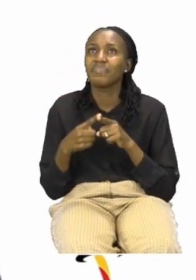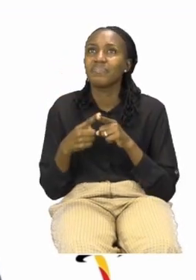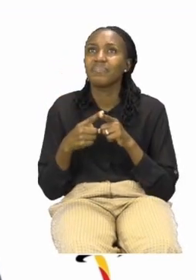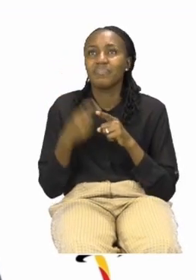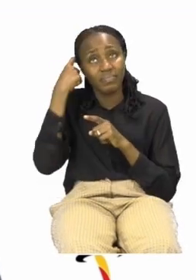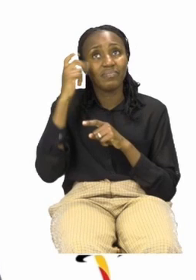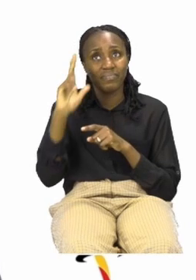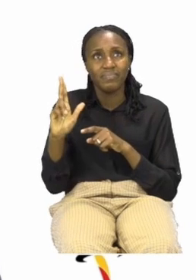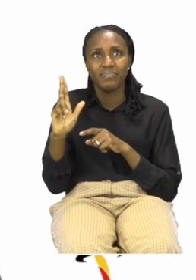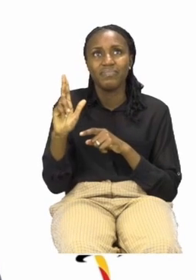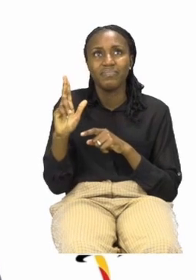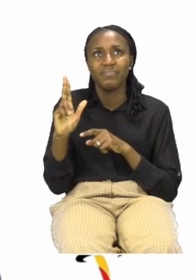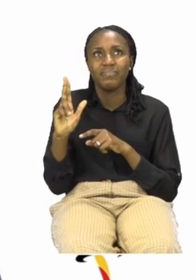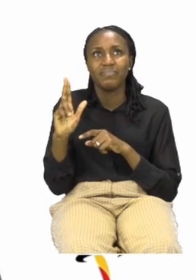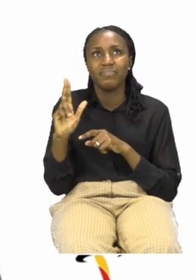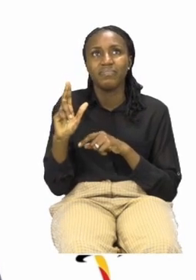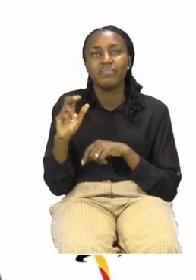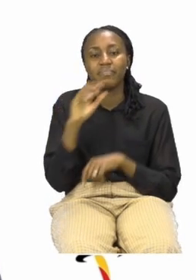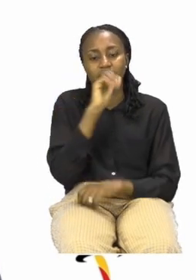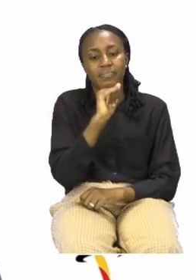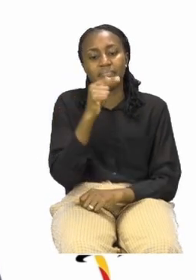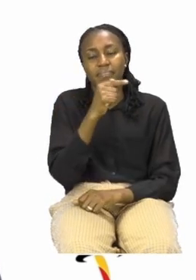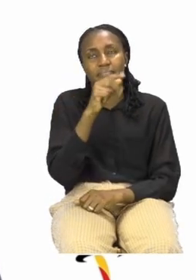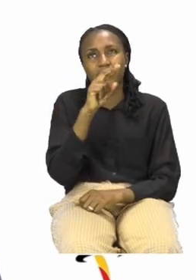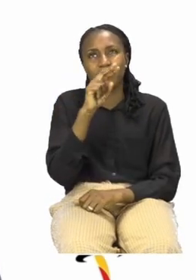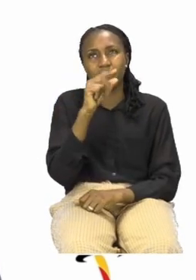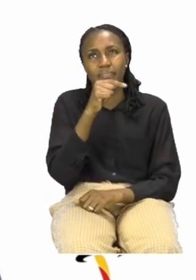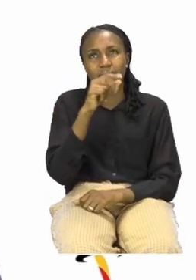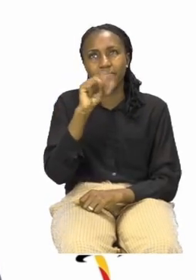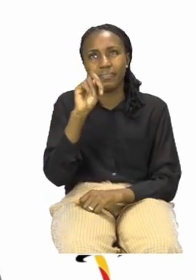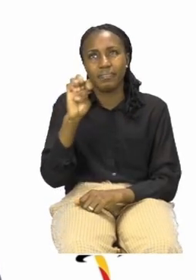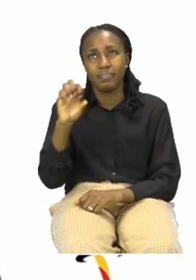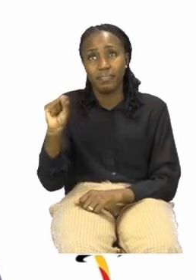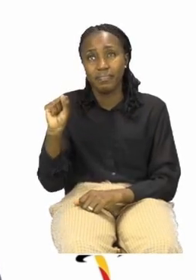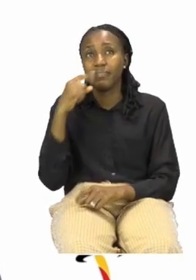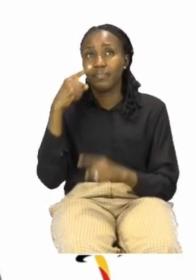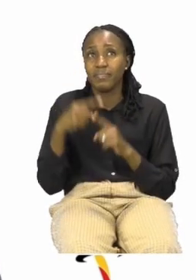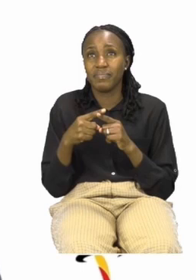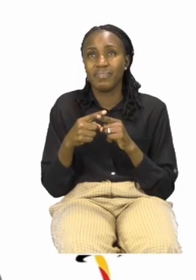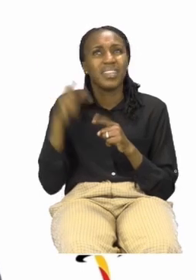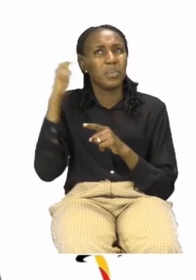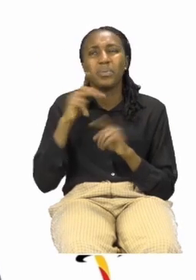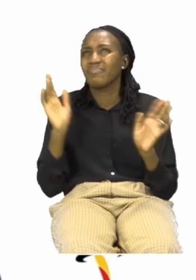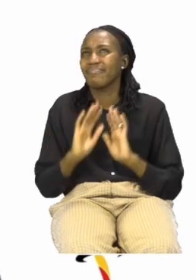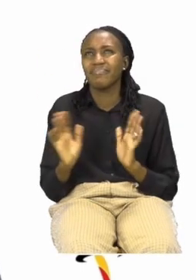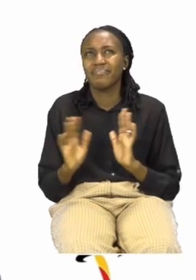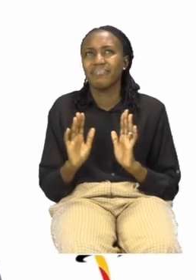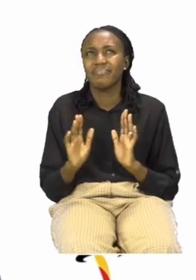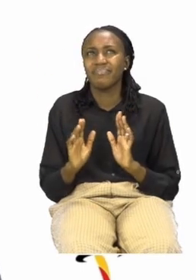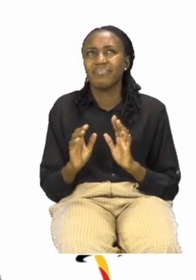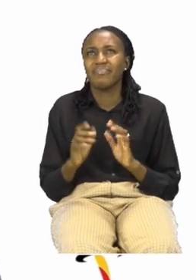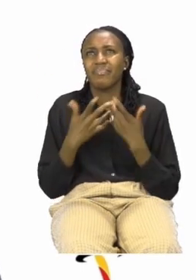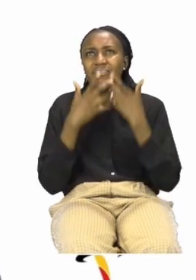minister, Honorable Agnes Chogarel, she said, which I quote, not politics, not church